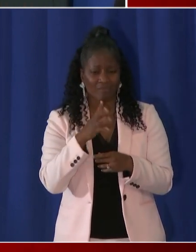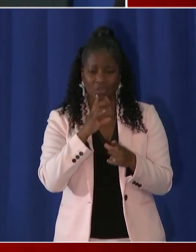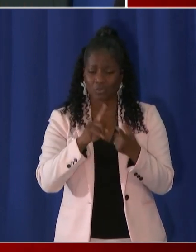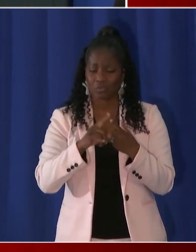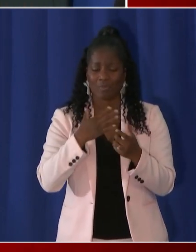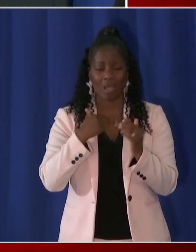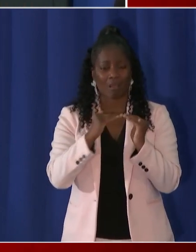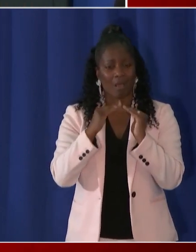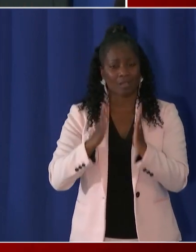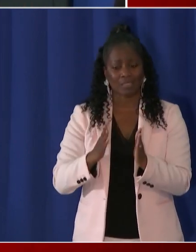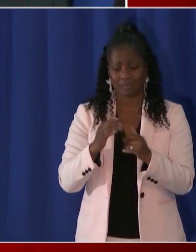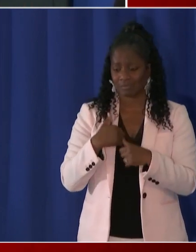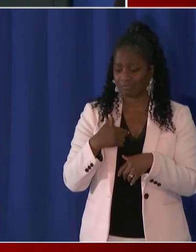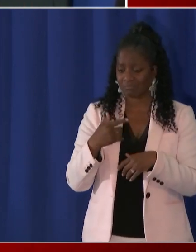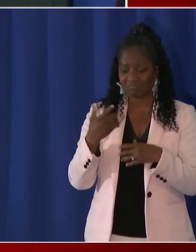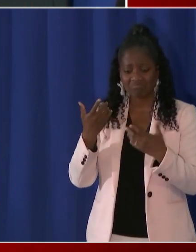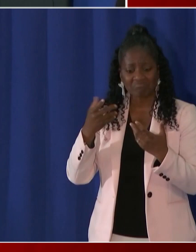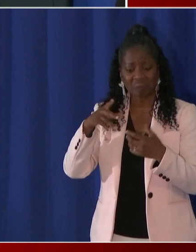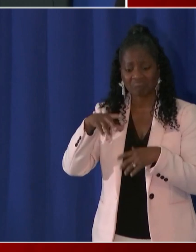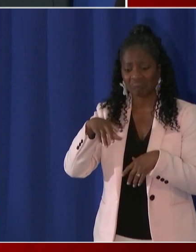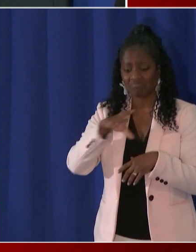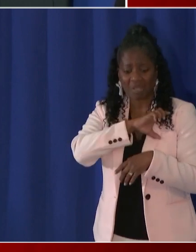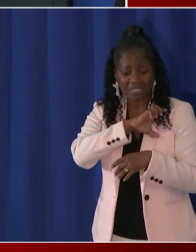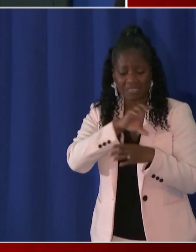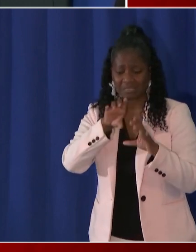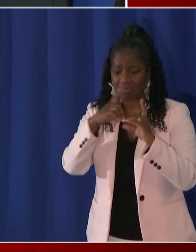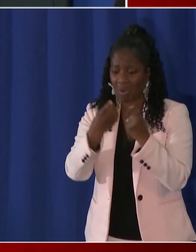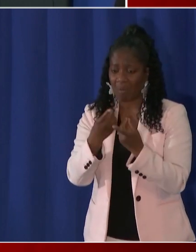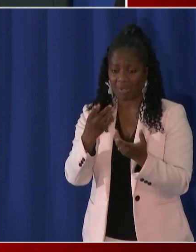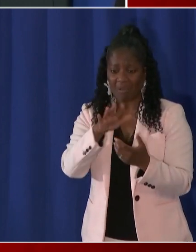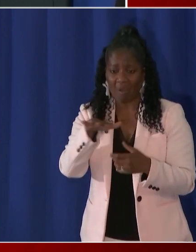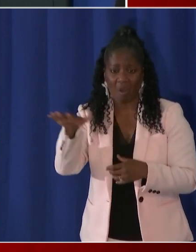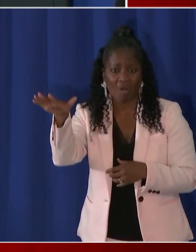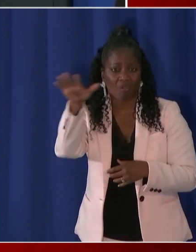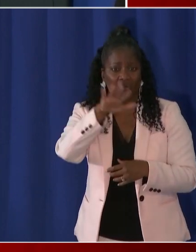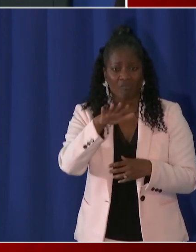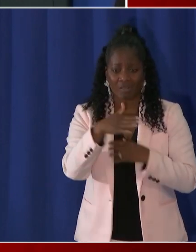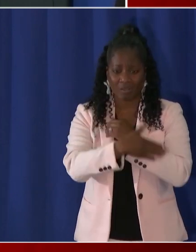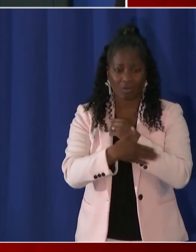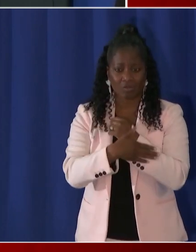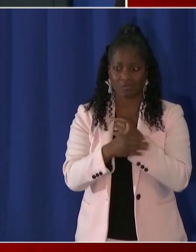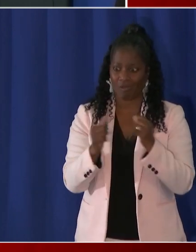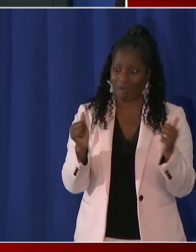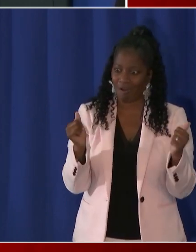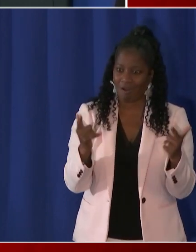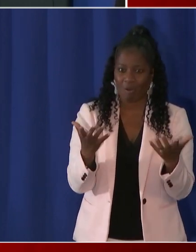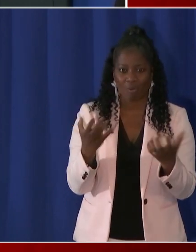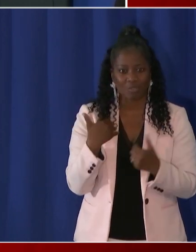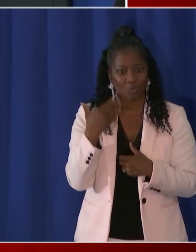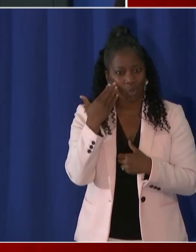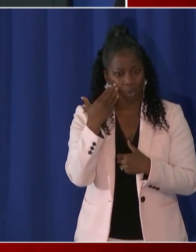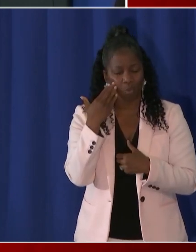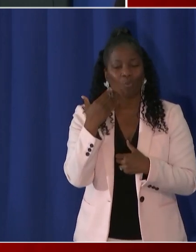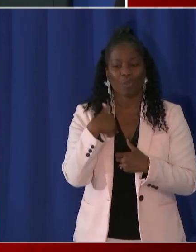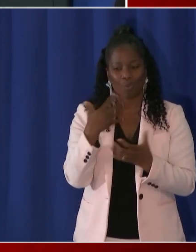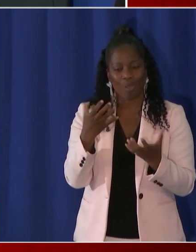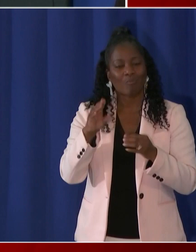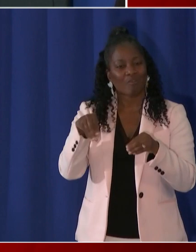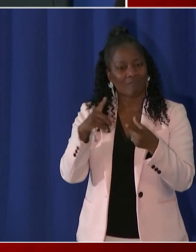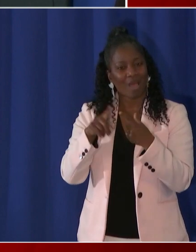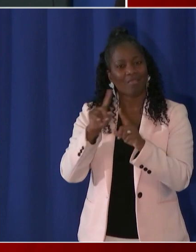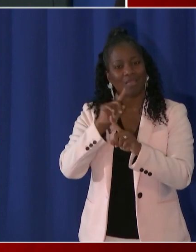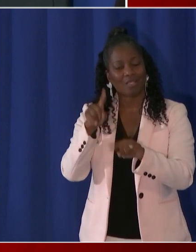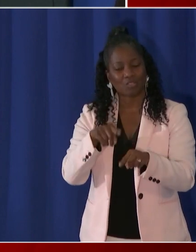to my colleagues in police departments all around the country. Everybody wants to know, and we want to be able to provide those answers, but we want to make sure that we're